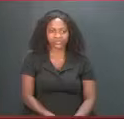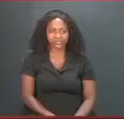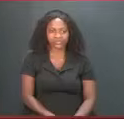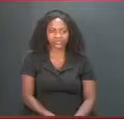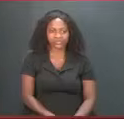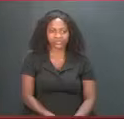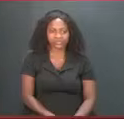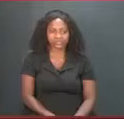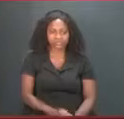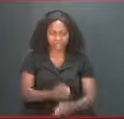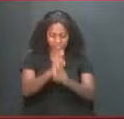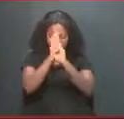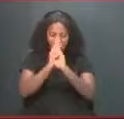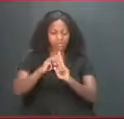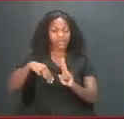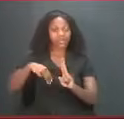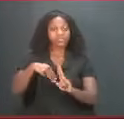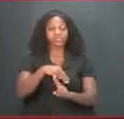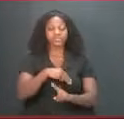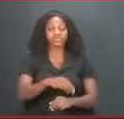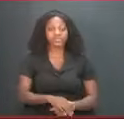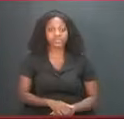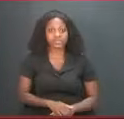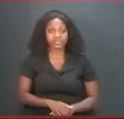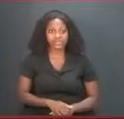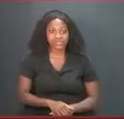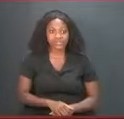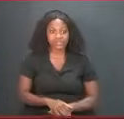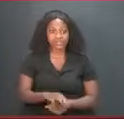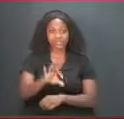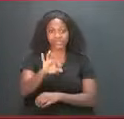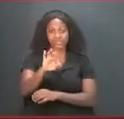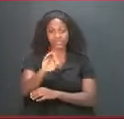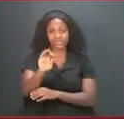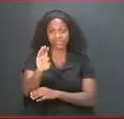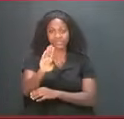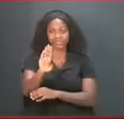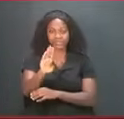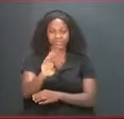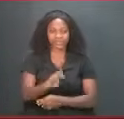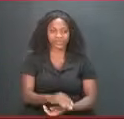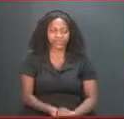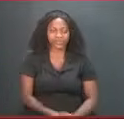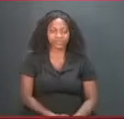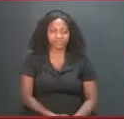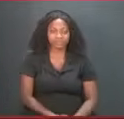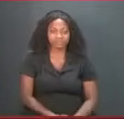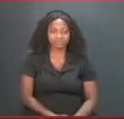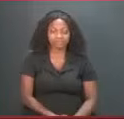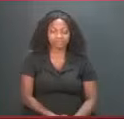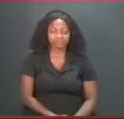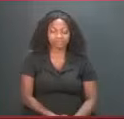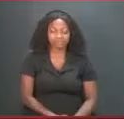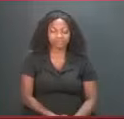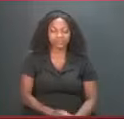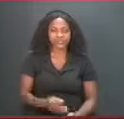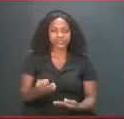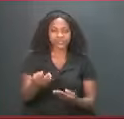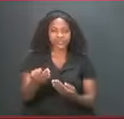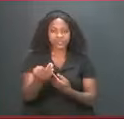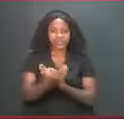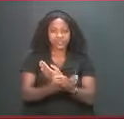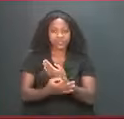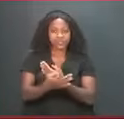Honorable members, item 9B by the Minister for Foreign